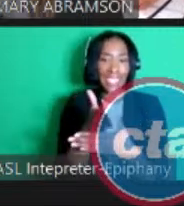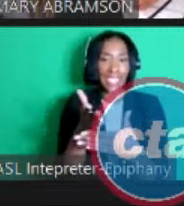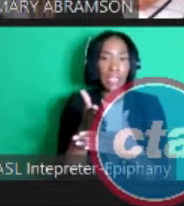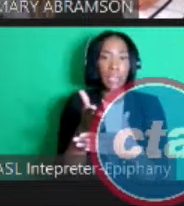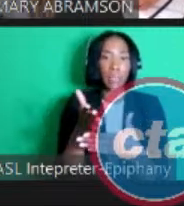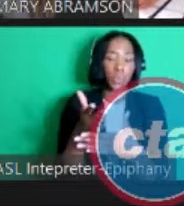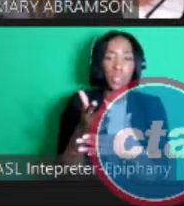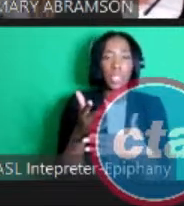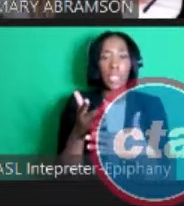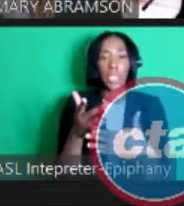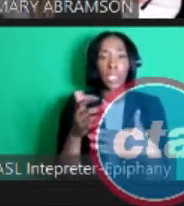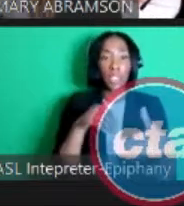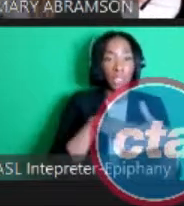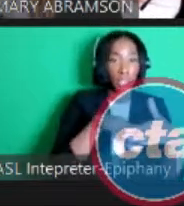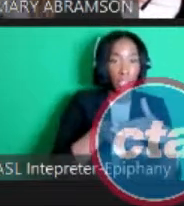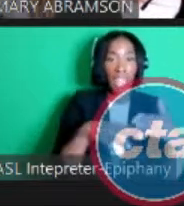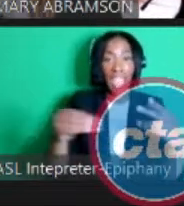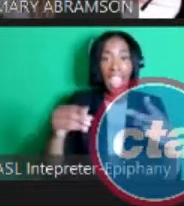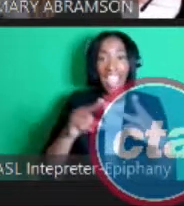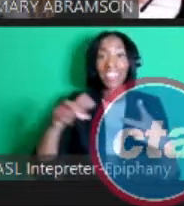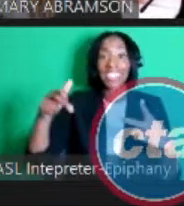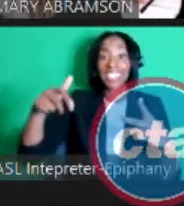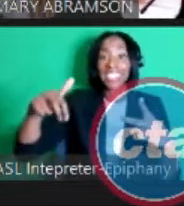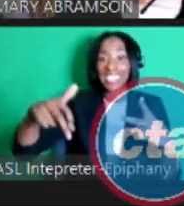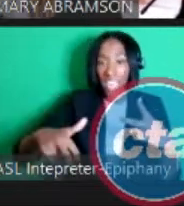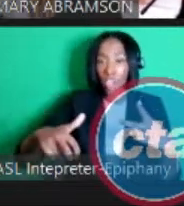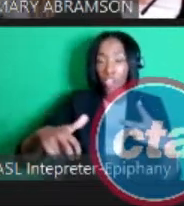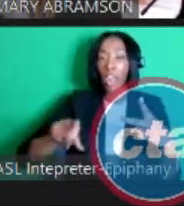platform and the stairs at the very end.